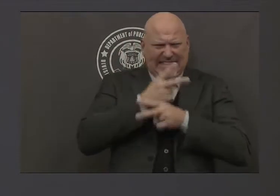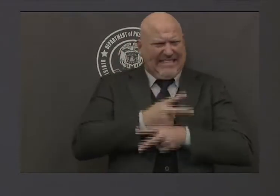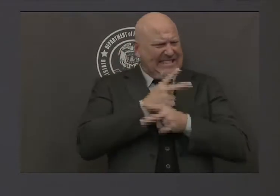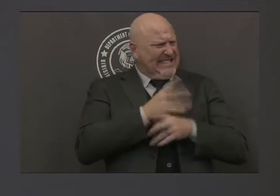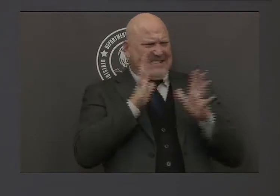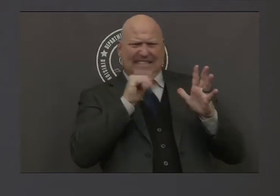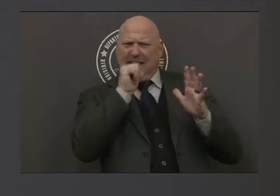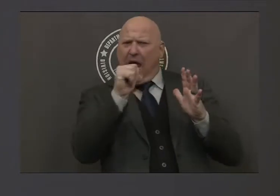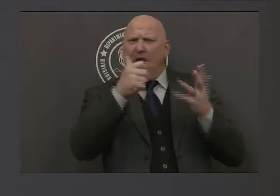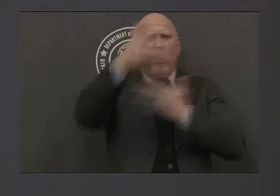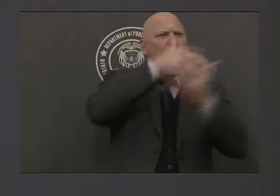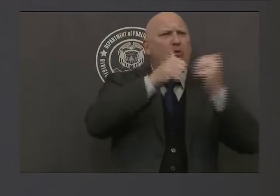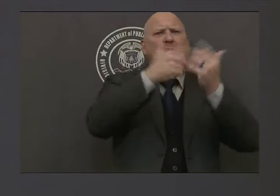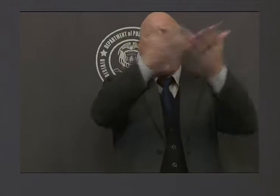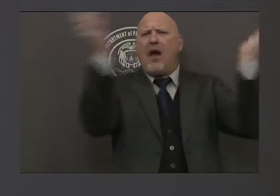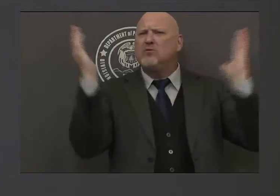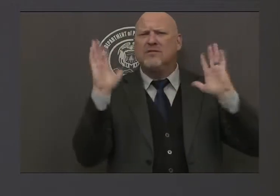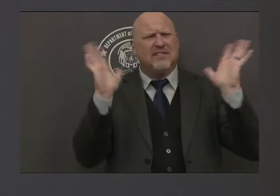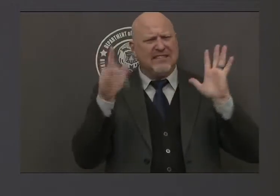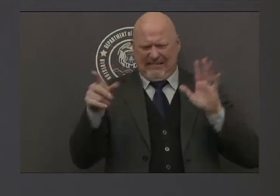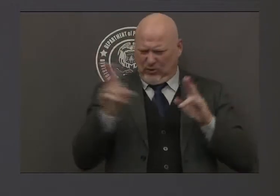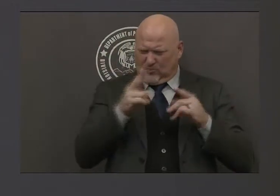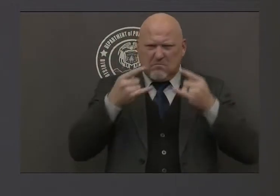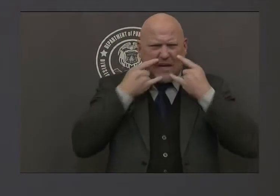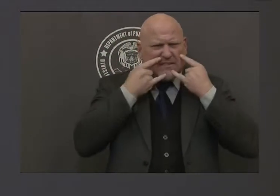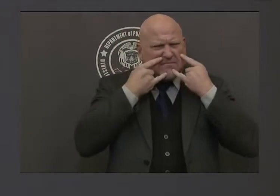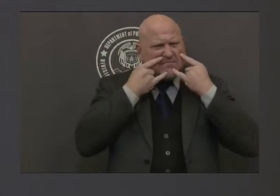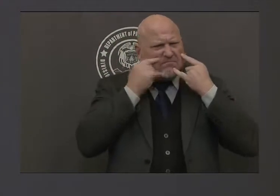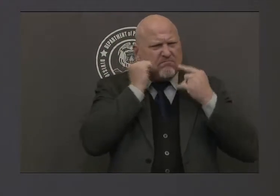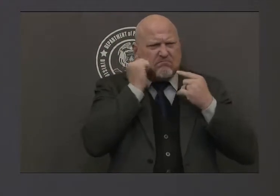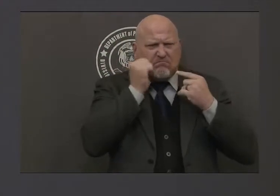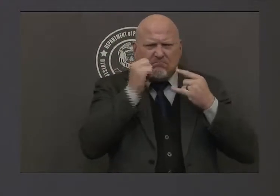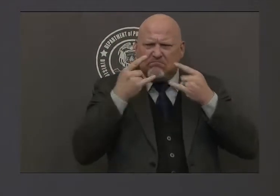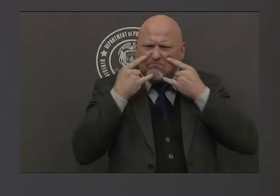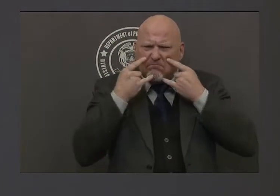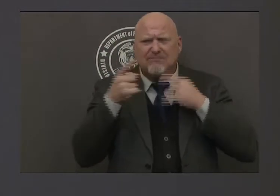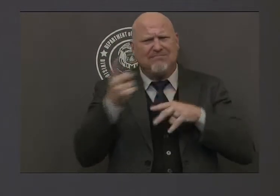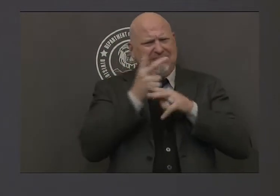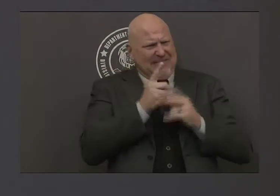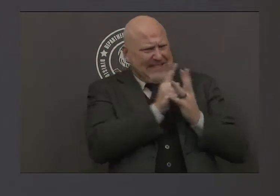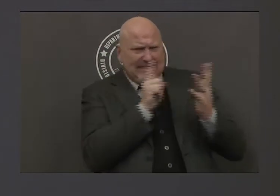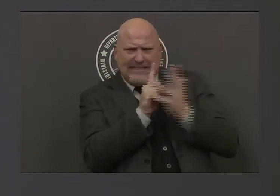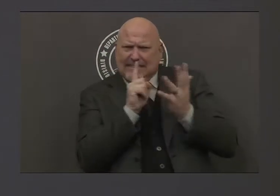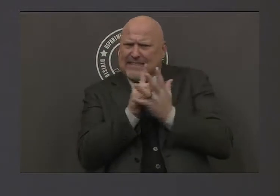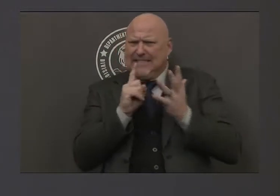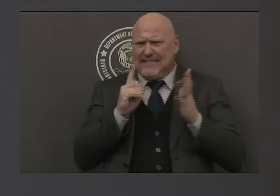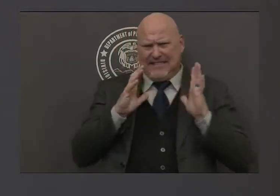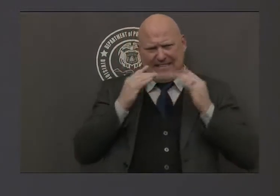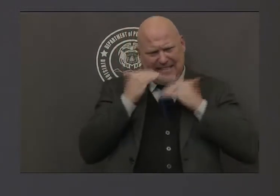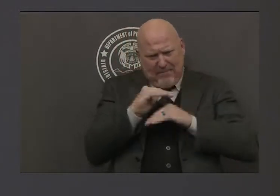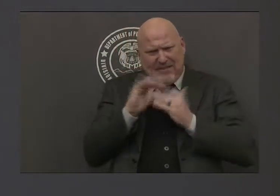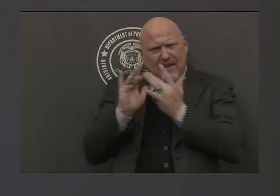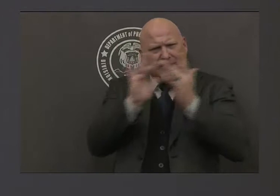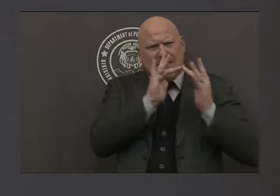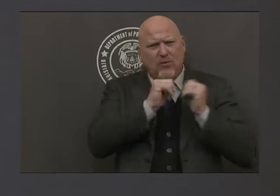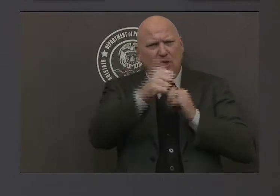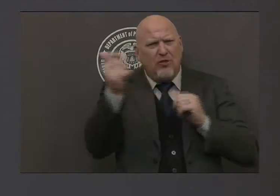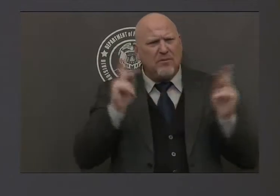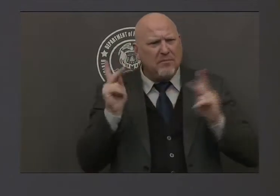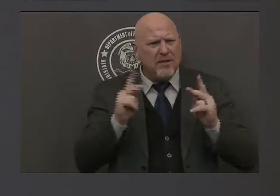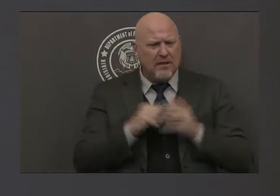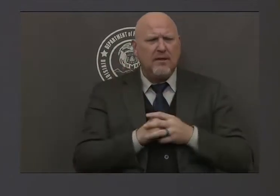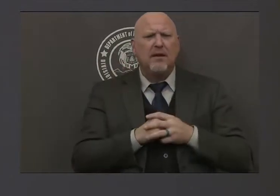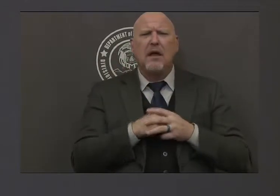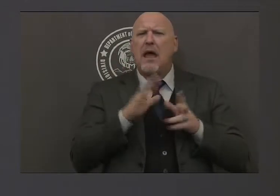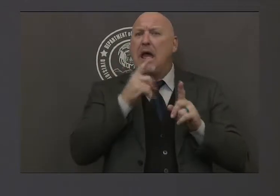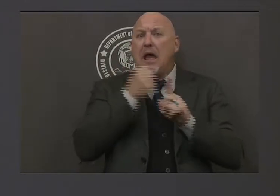in wearing masks and social distancing. And so we had very few infections with those competing